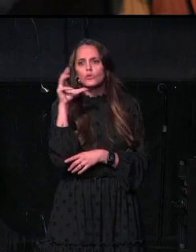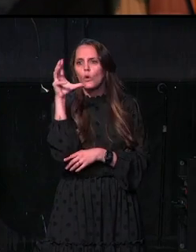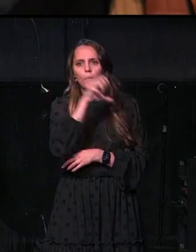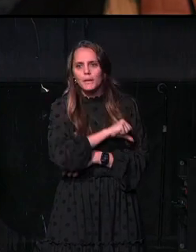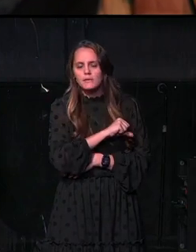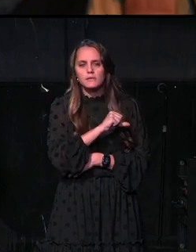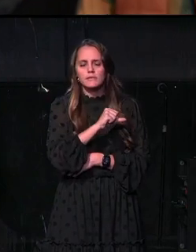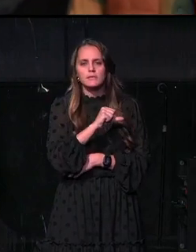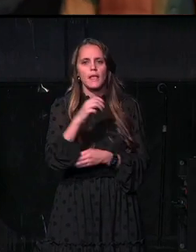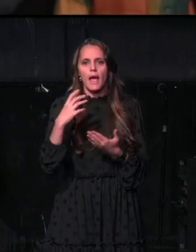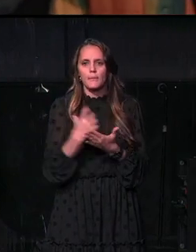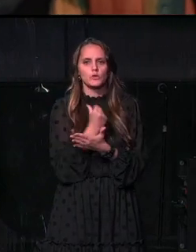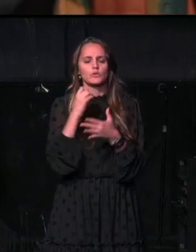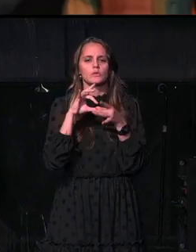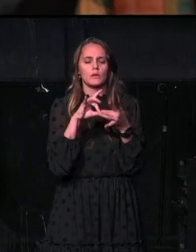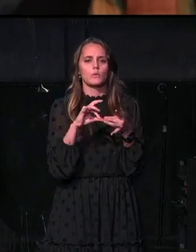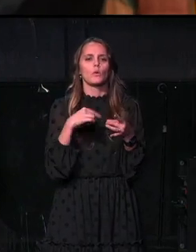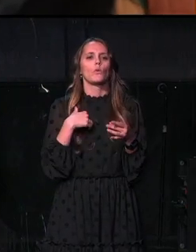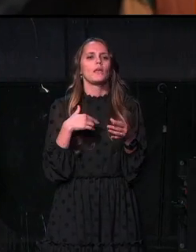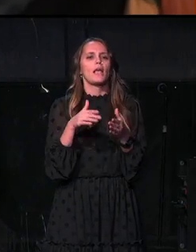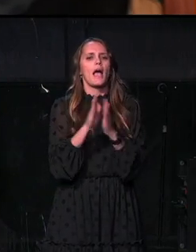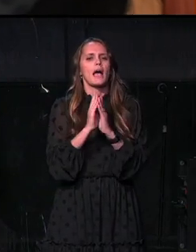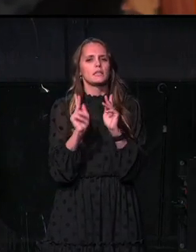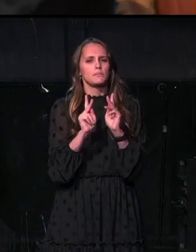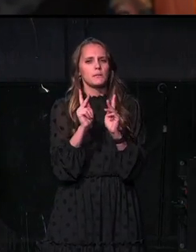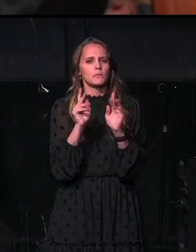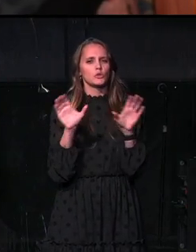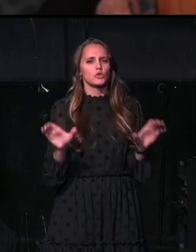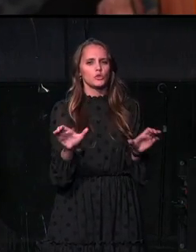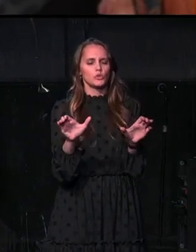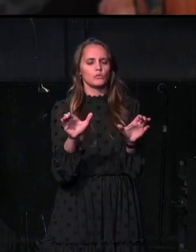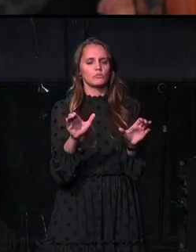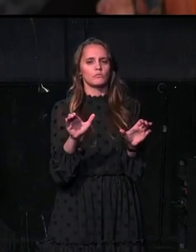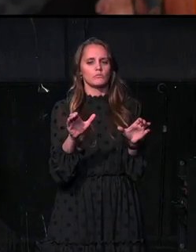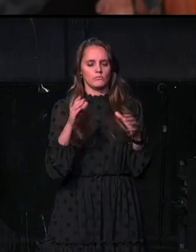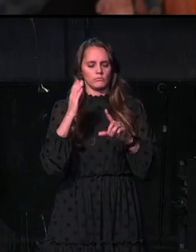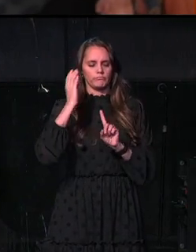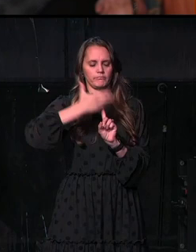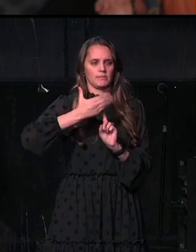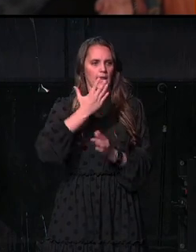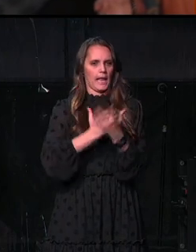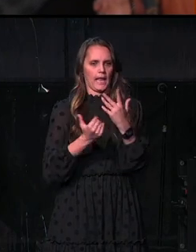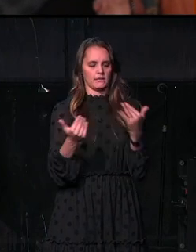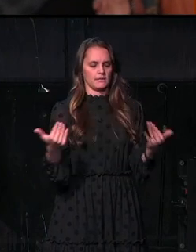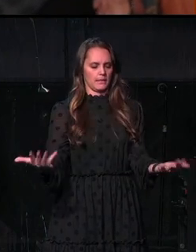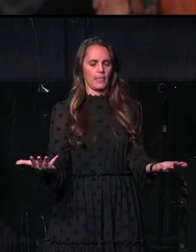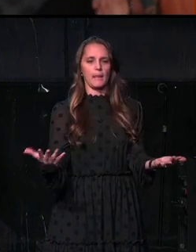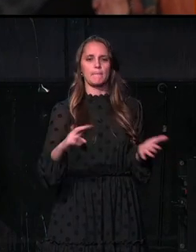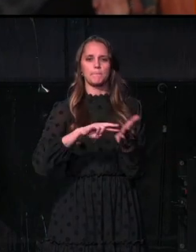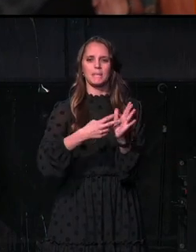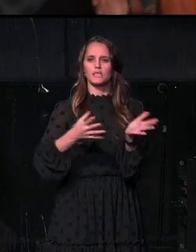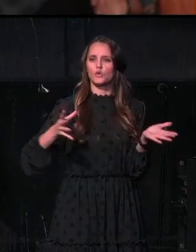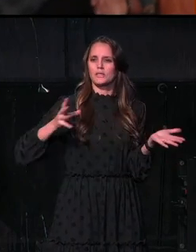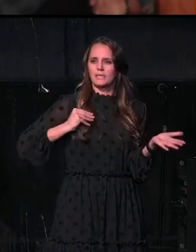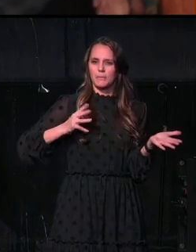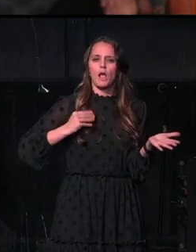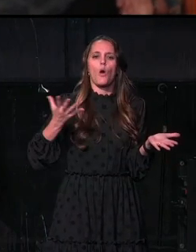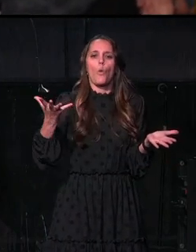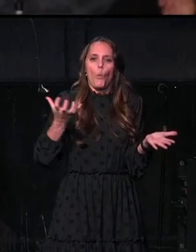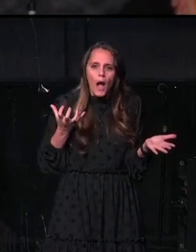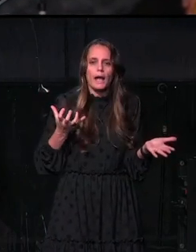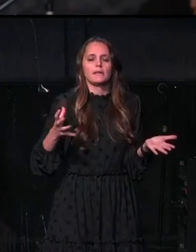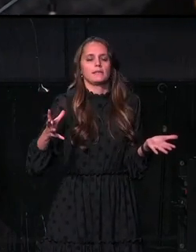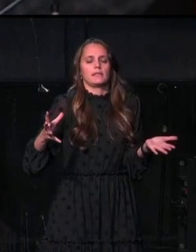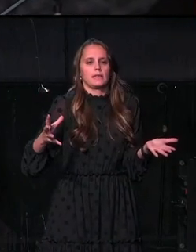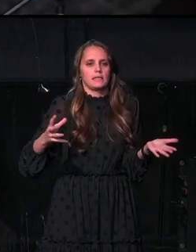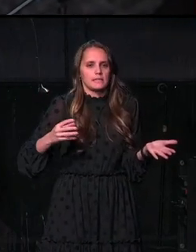connect. So we love to ask people to do this, just to extend their hands like this. It's a posture of reception. Like I want to receive this,